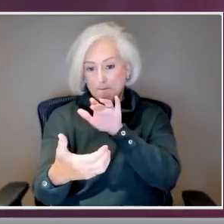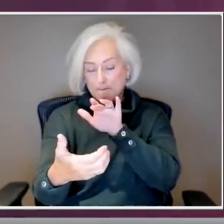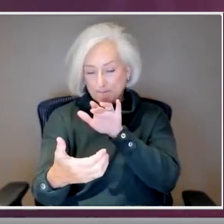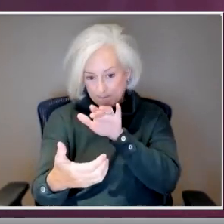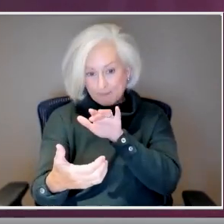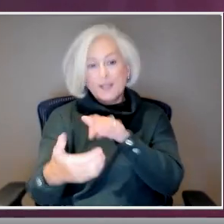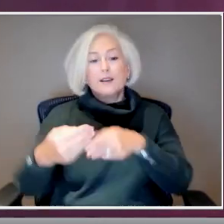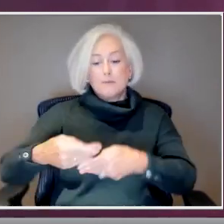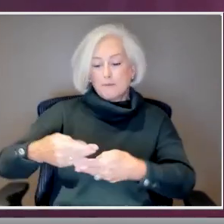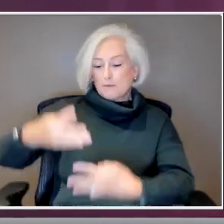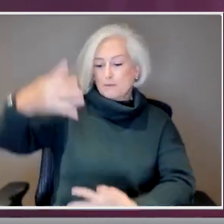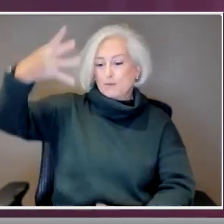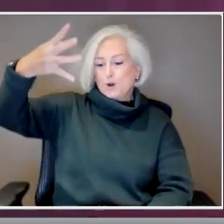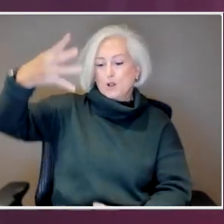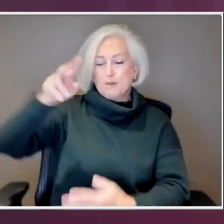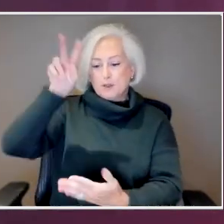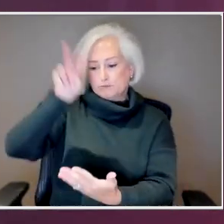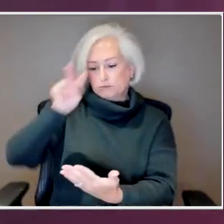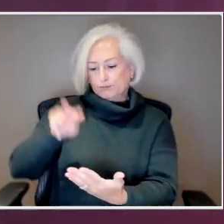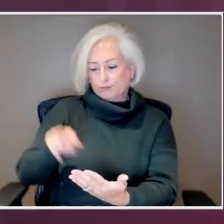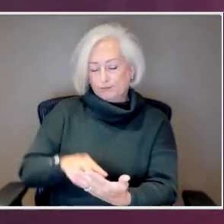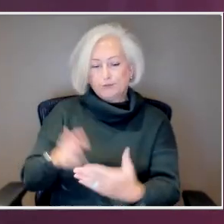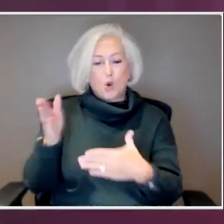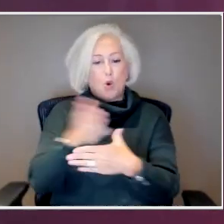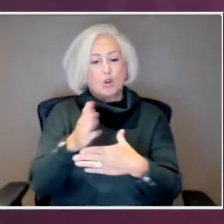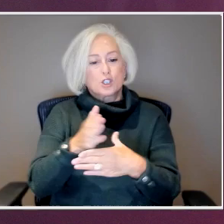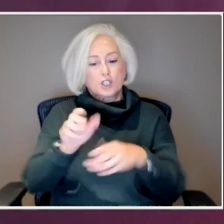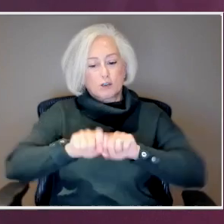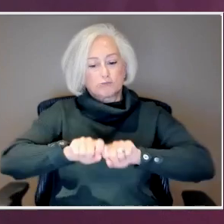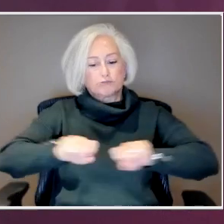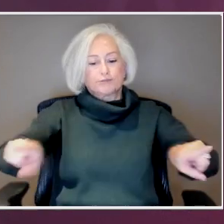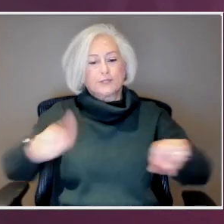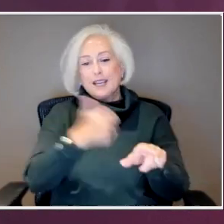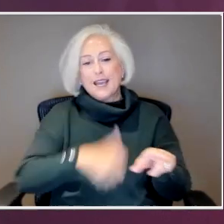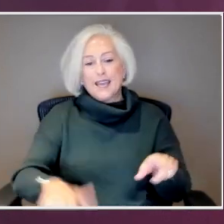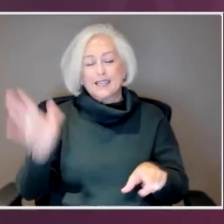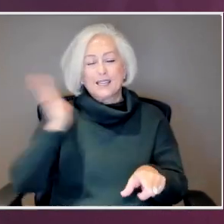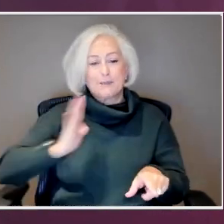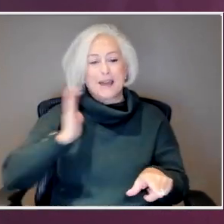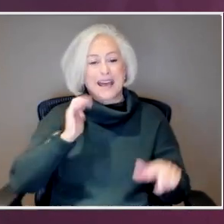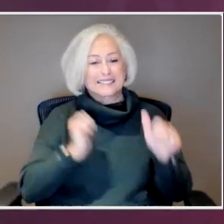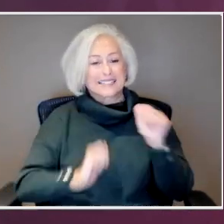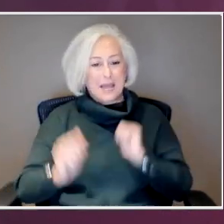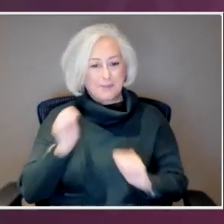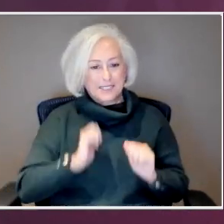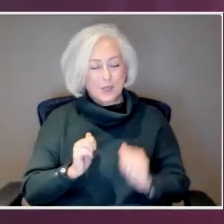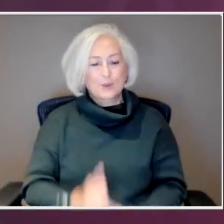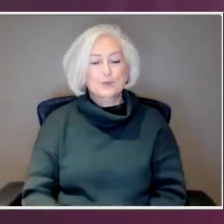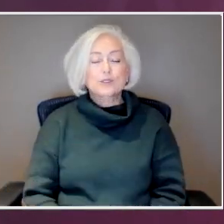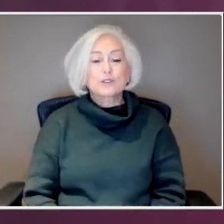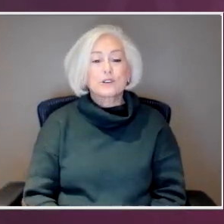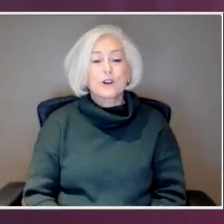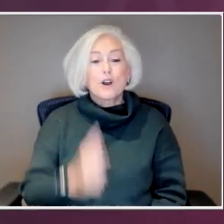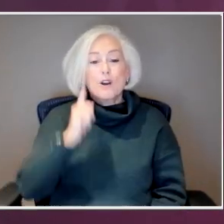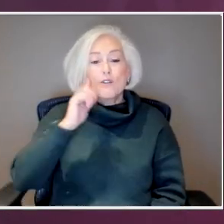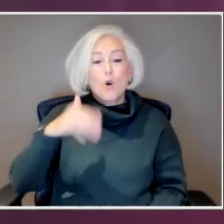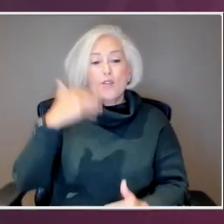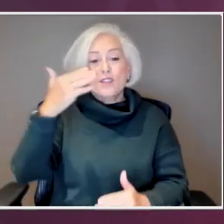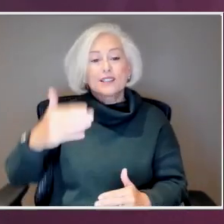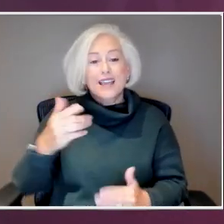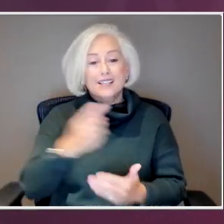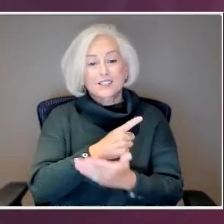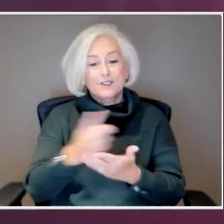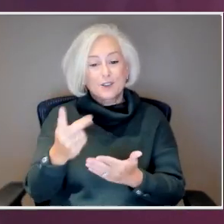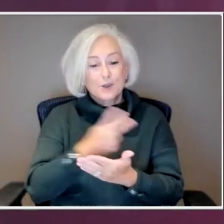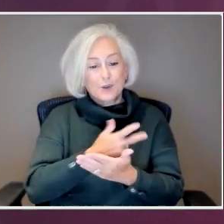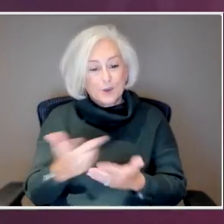can watch or share any of our past episodes. It'll take you to links of all of those. And for the next few weeks, we're going to be on hiatus,